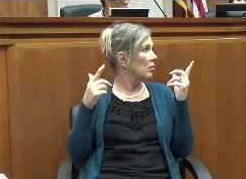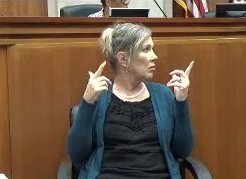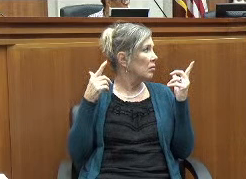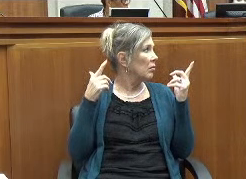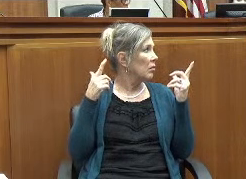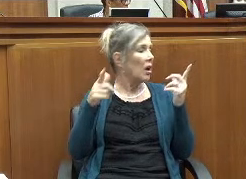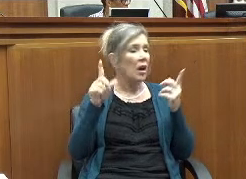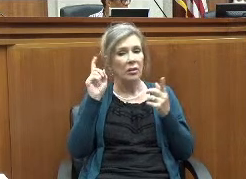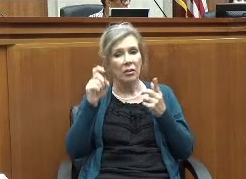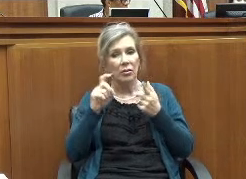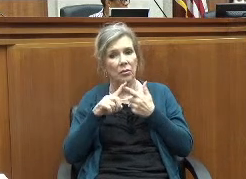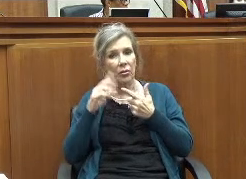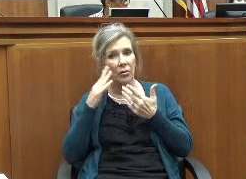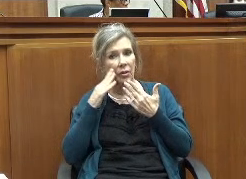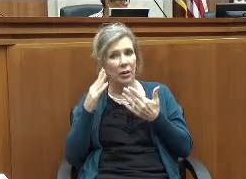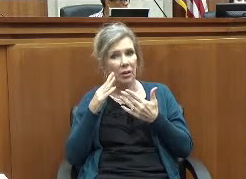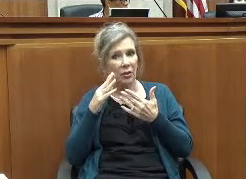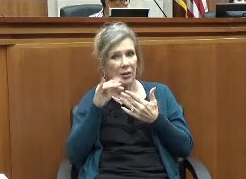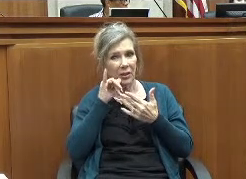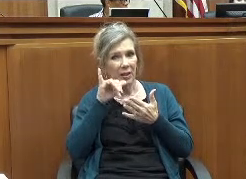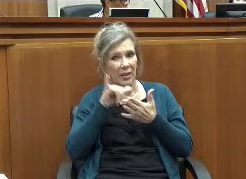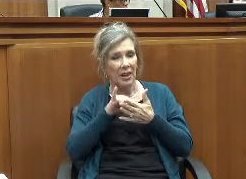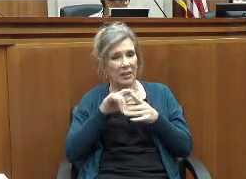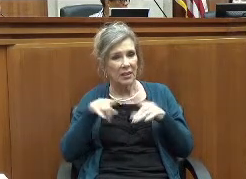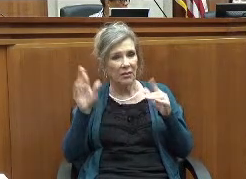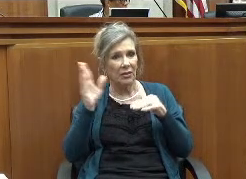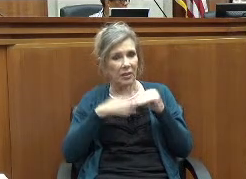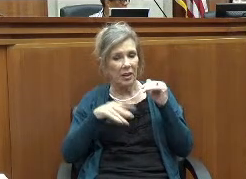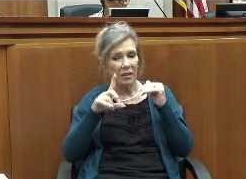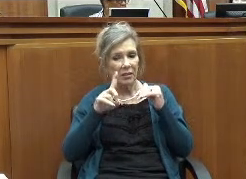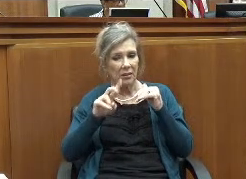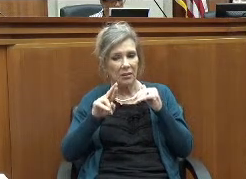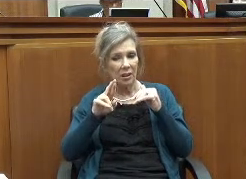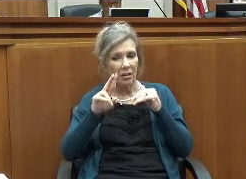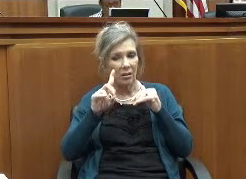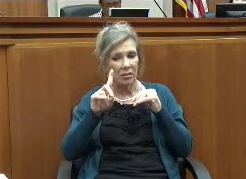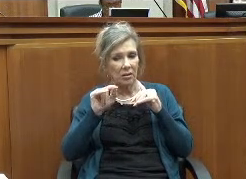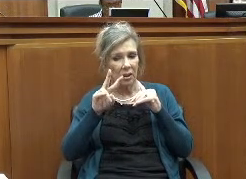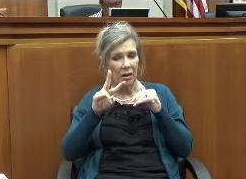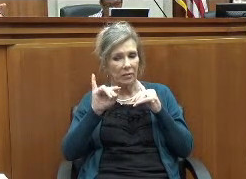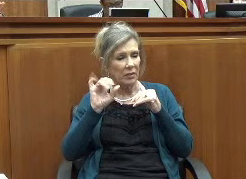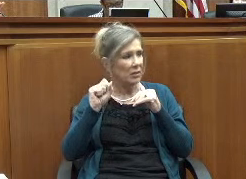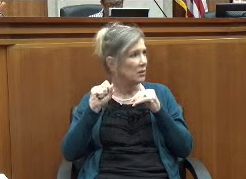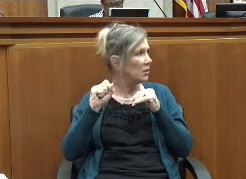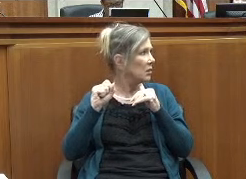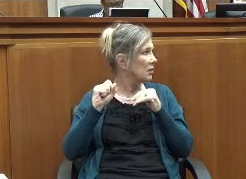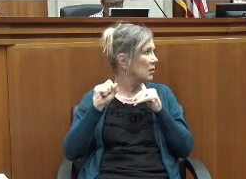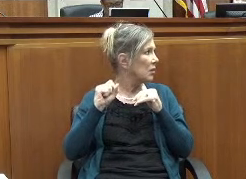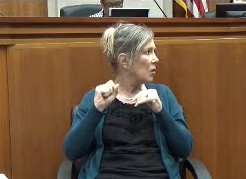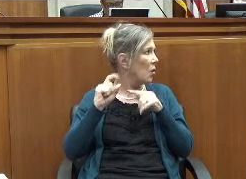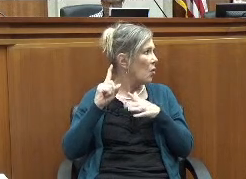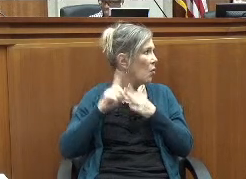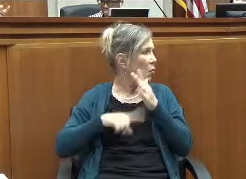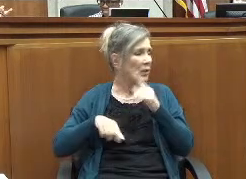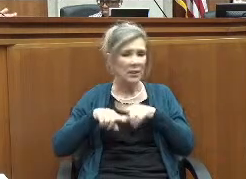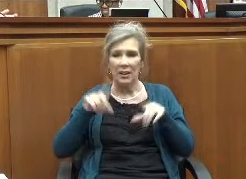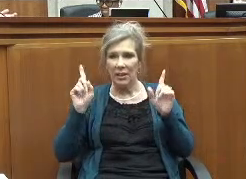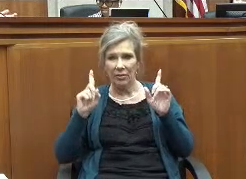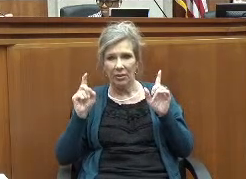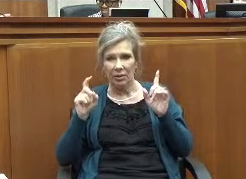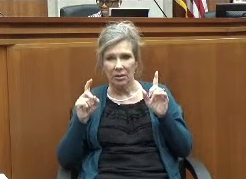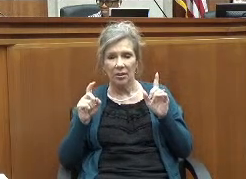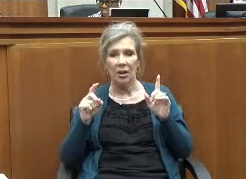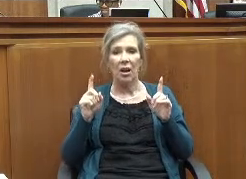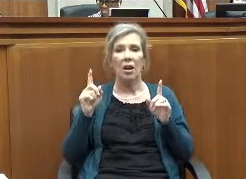Just a point of clarification, is that different than Dr. Davis's report? What's the distinction? The distinction is